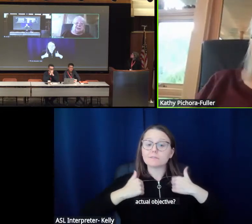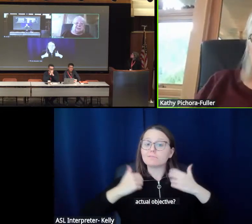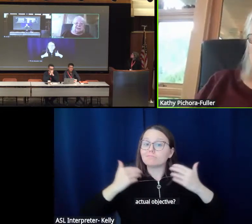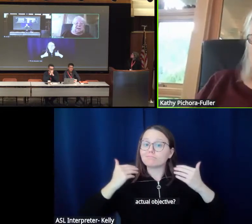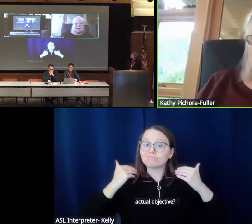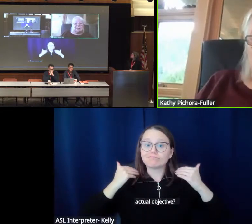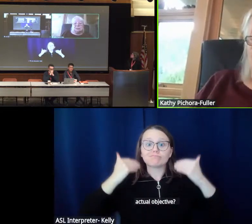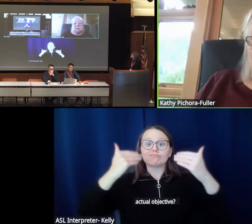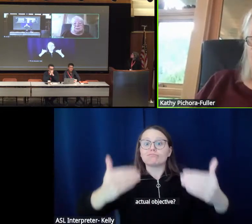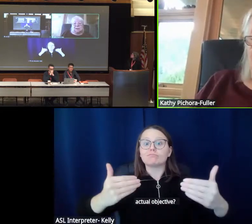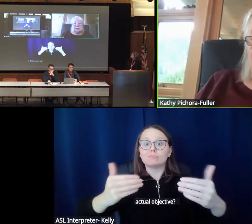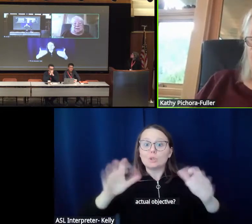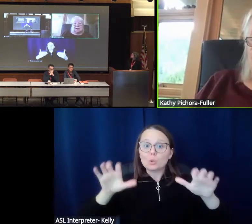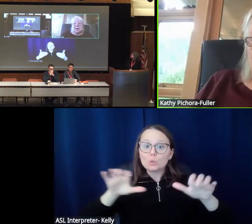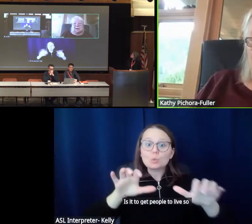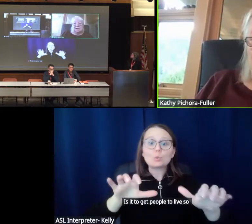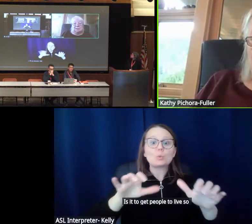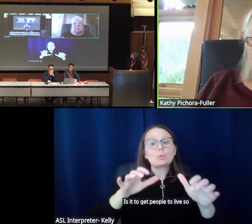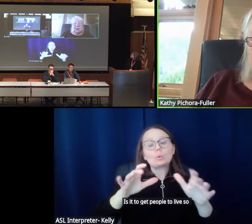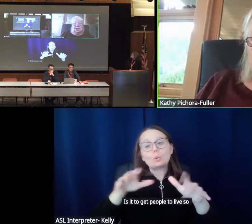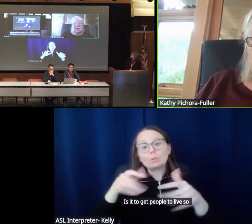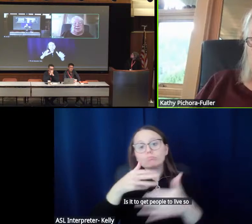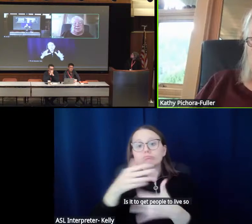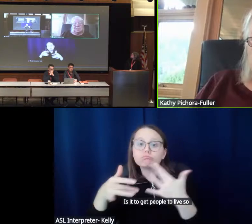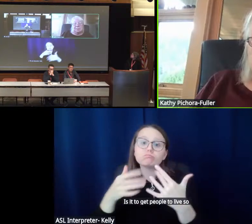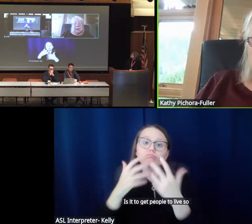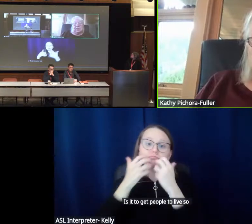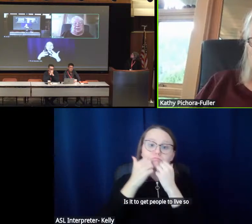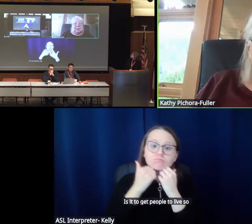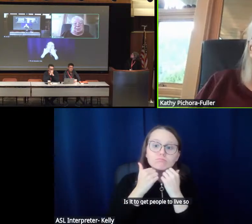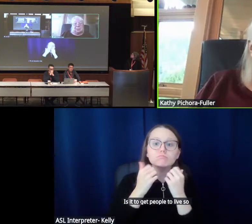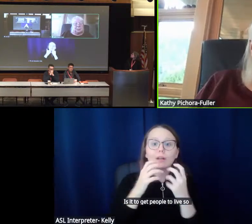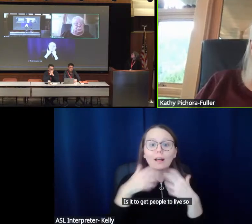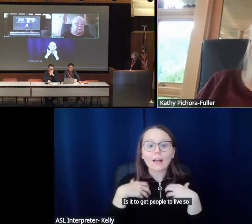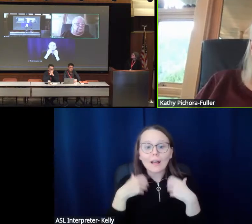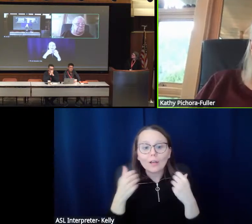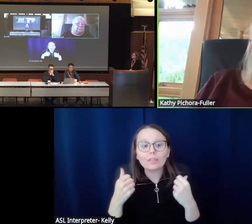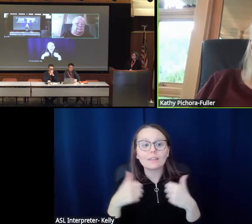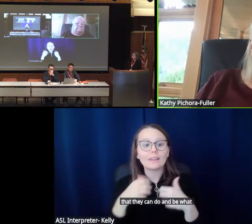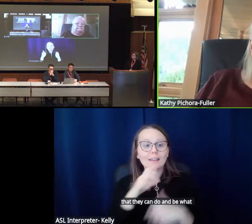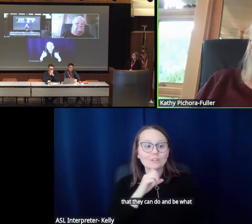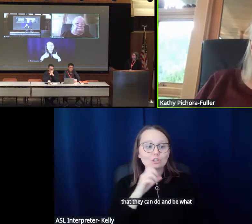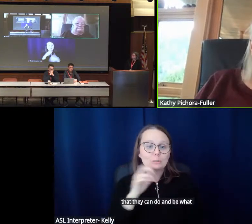so that they can do and be what they value as healthy aging people?